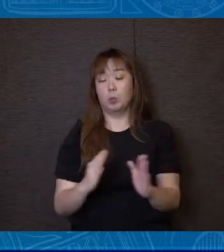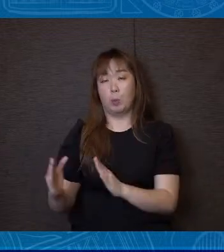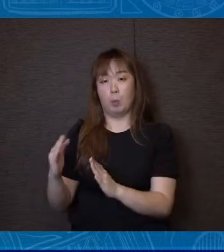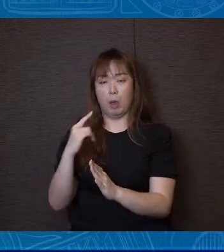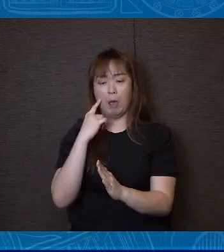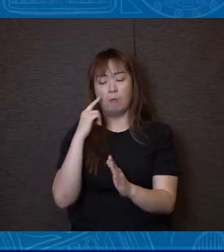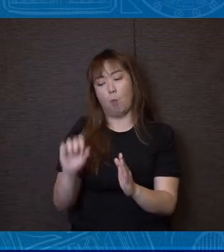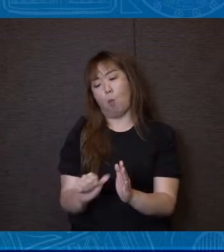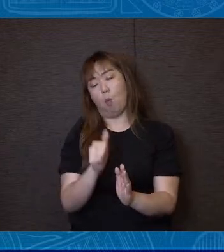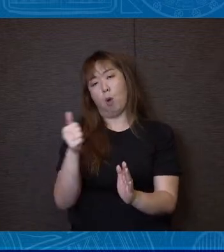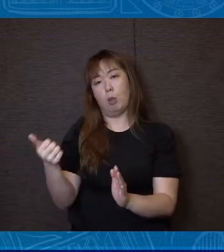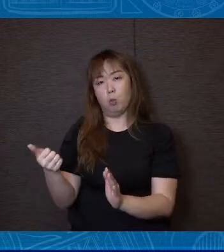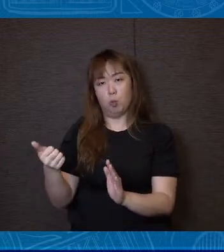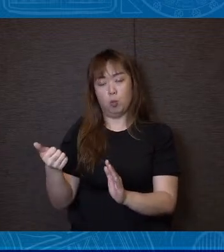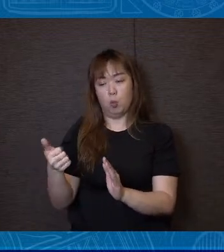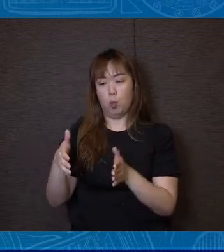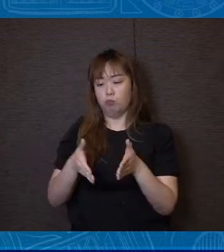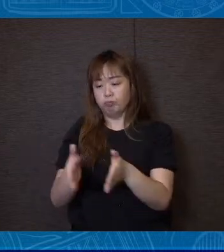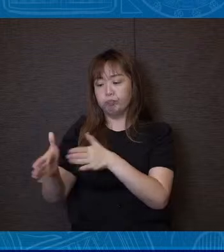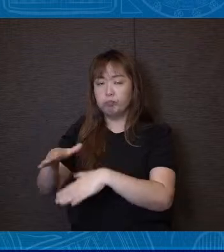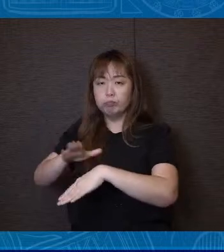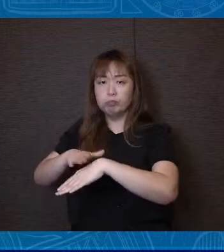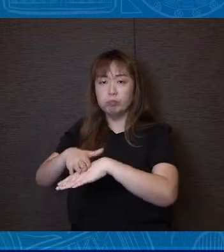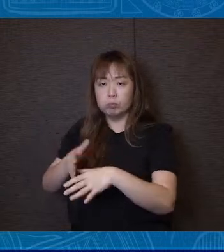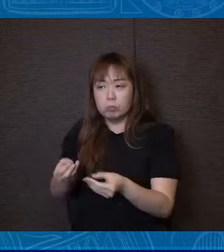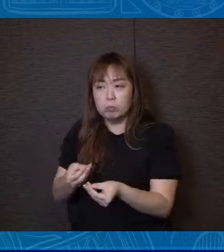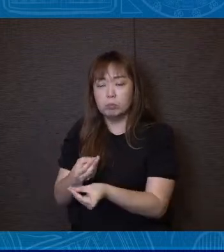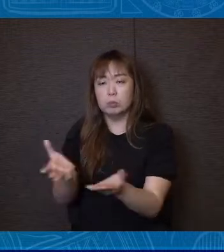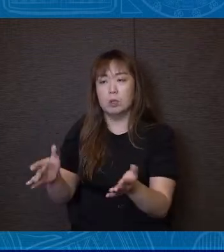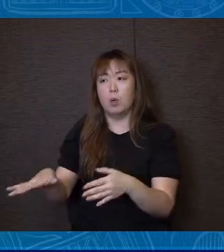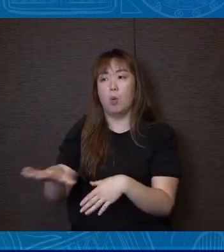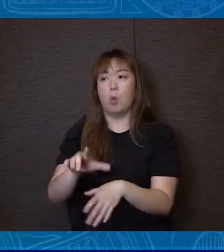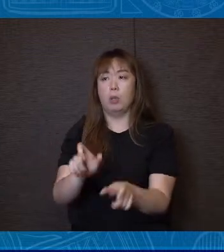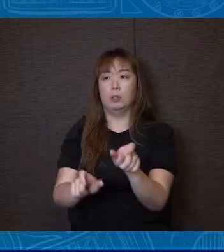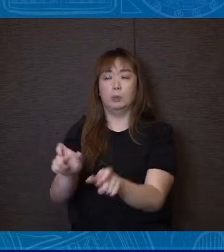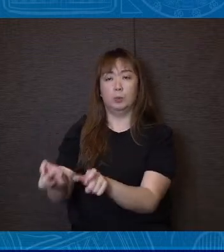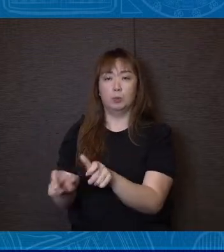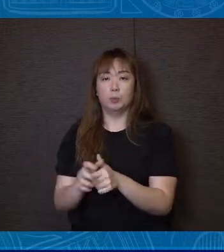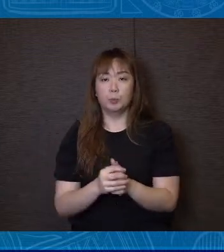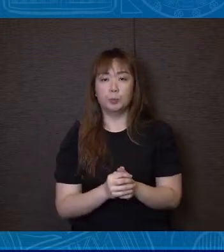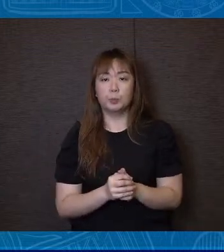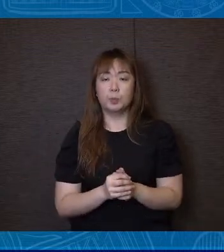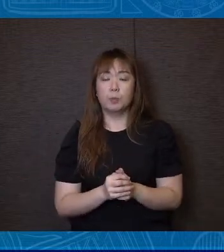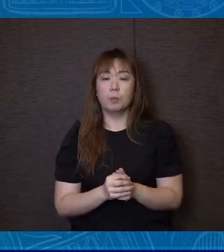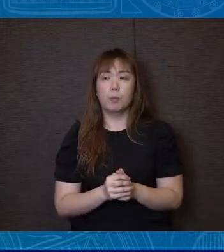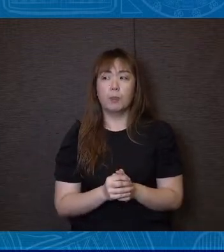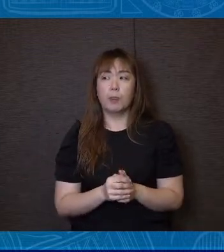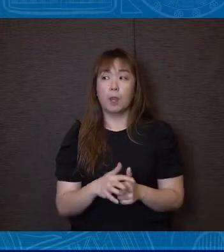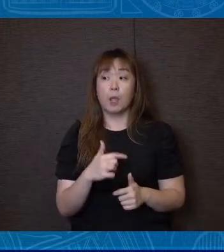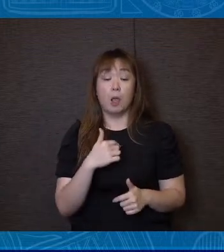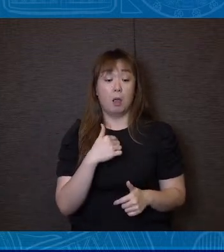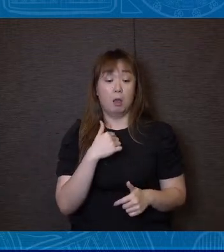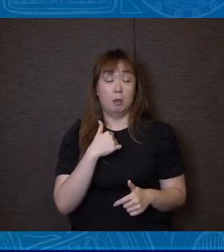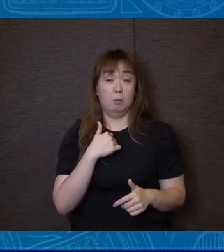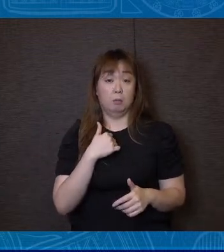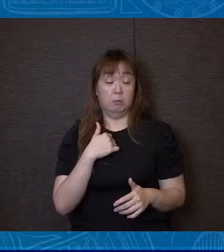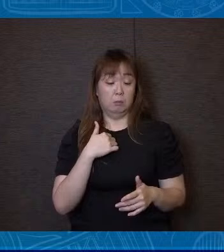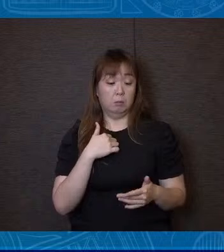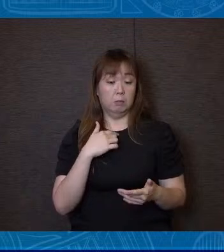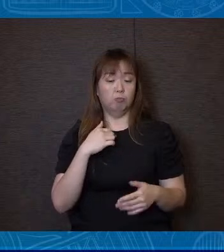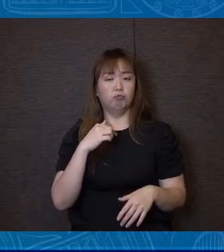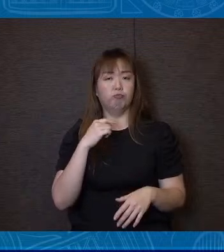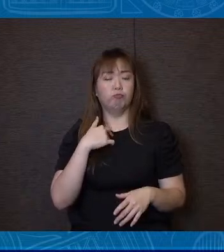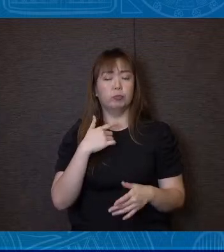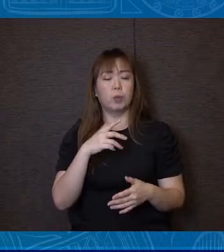alternative means of alerting people in areas that perhaps at the moment don't have mobile coverage. So as part of the Early Warnings for All